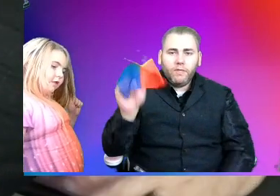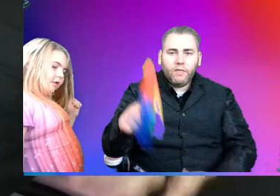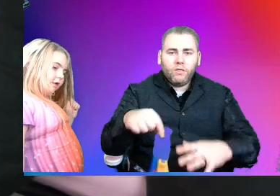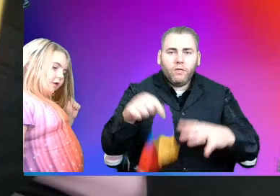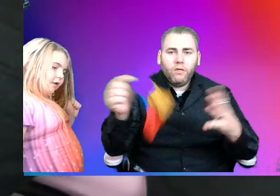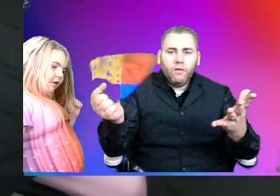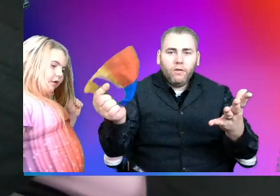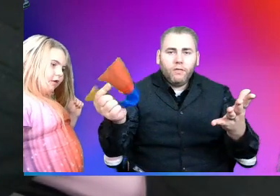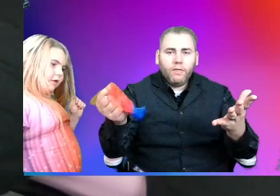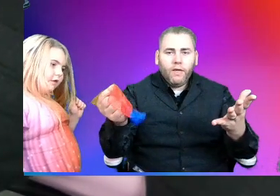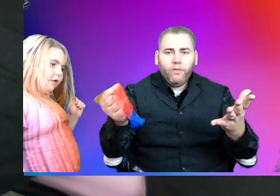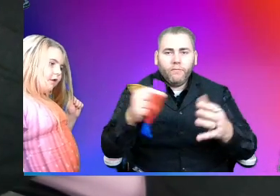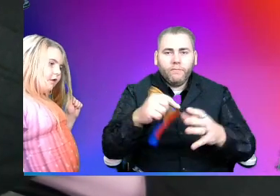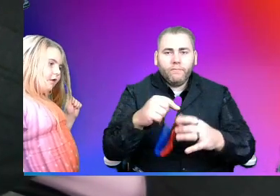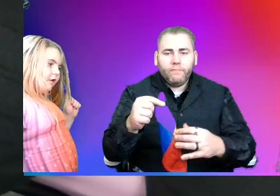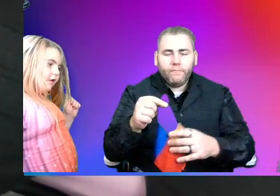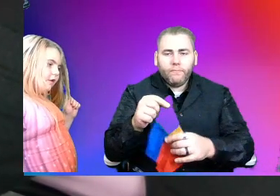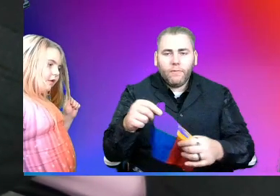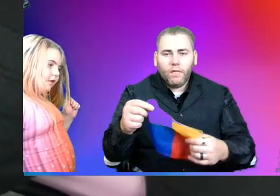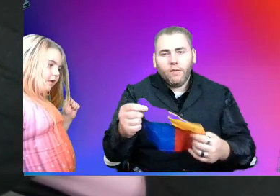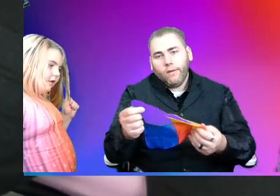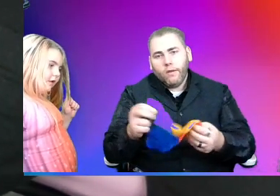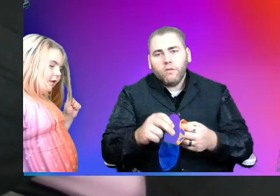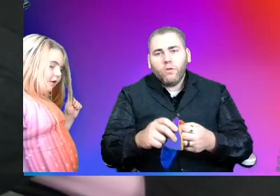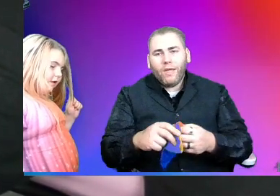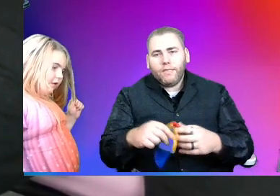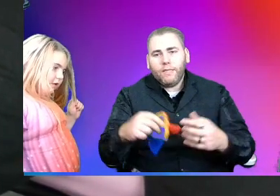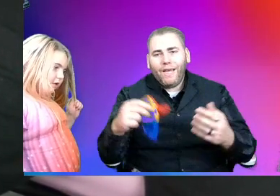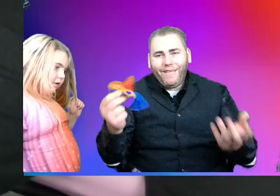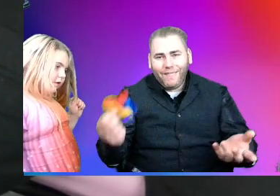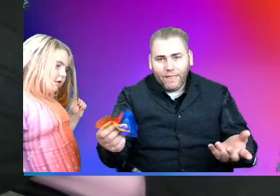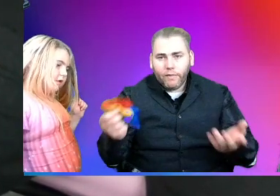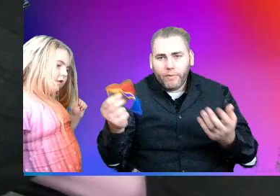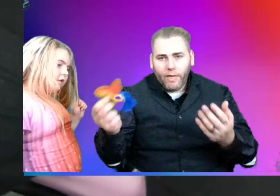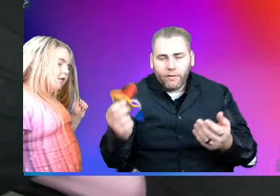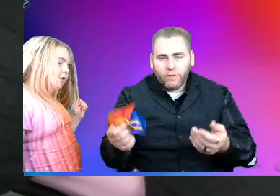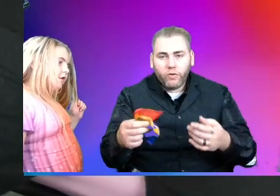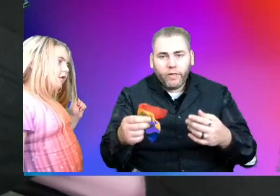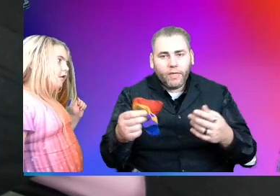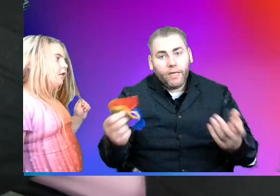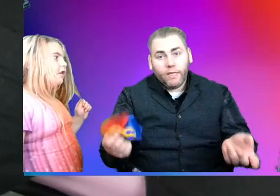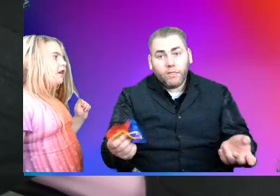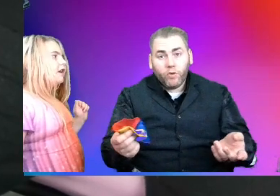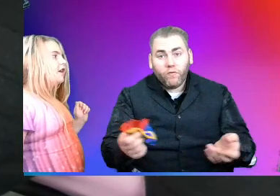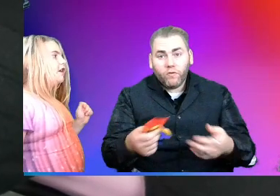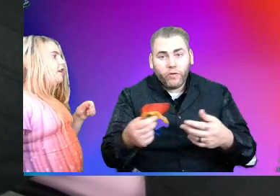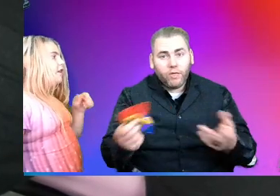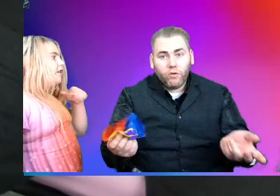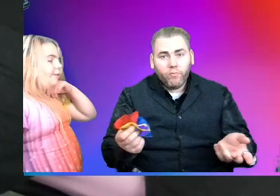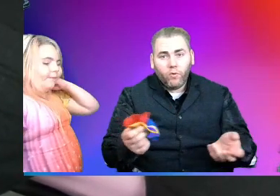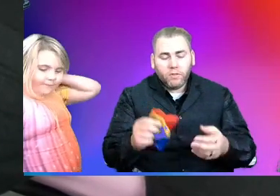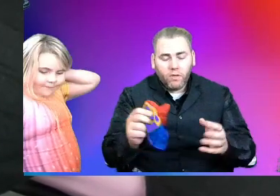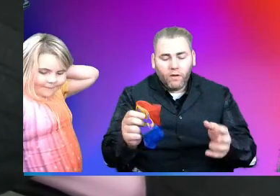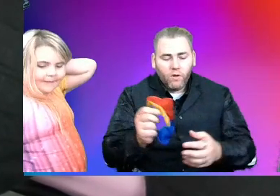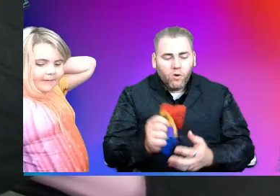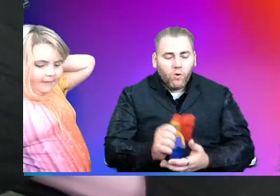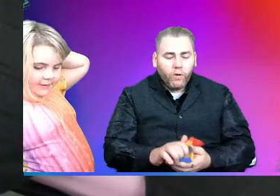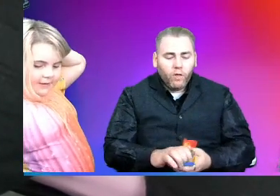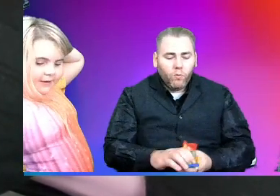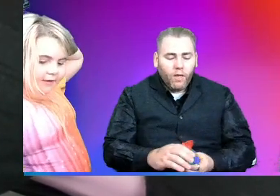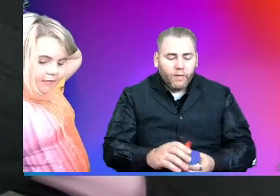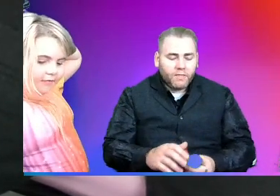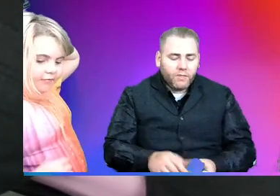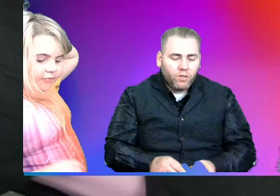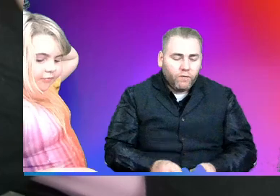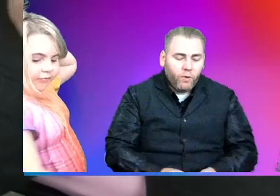to be stitched together. So that's the idea behind this trick. It is a beautiful trick. You can pull this off